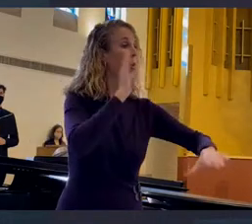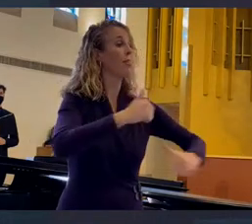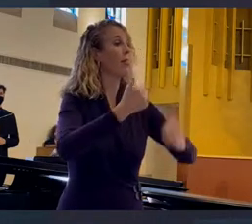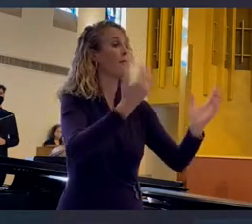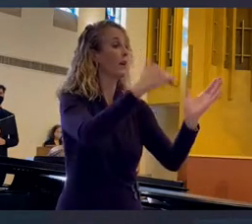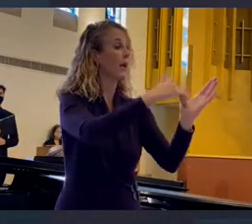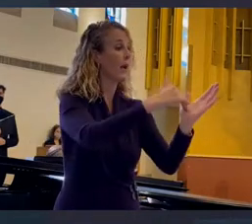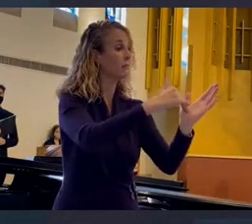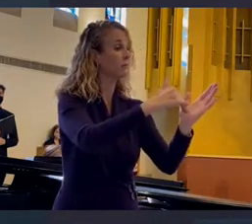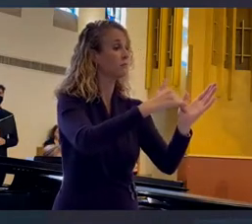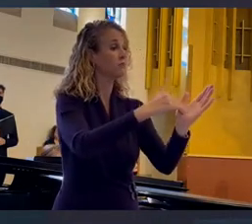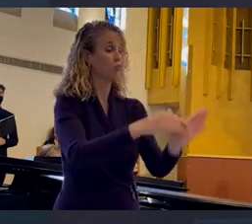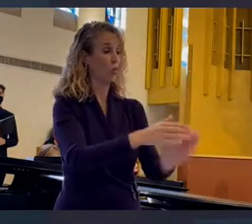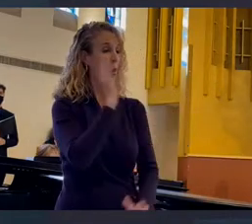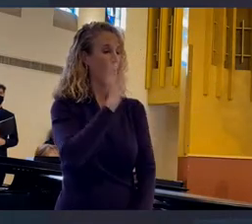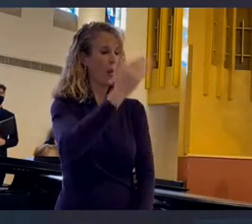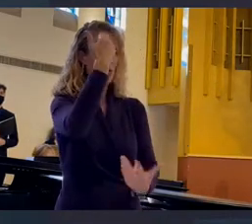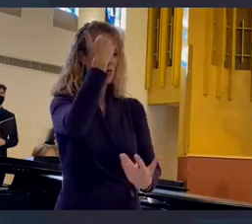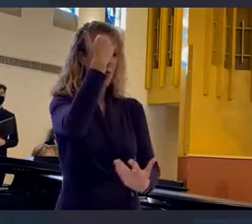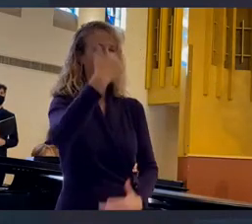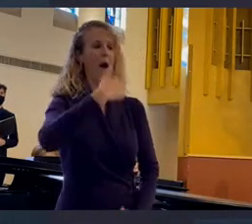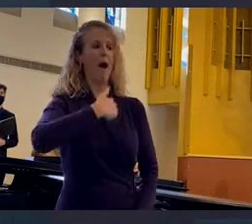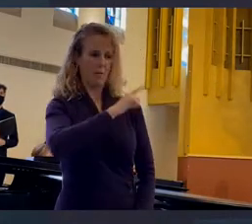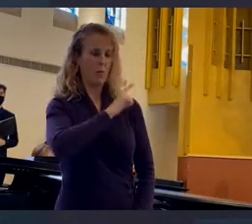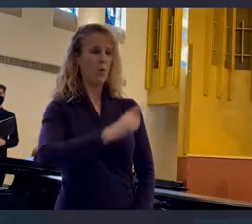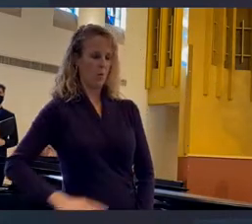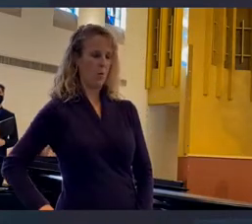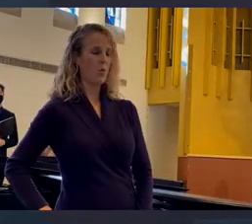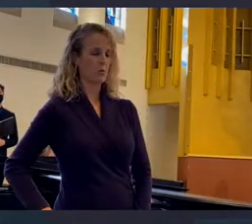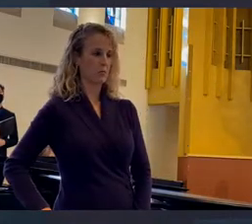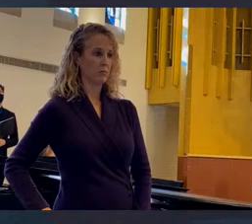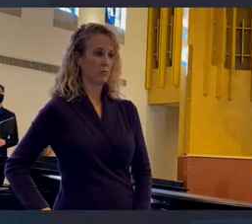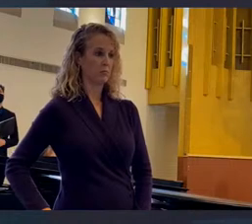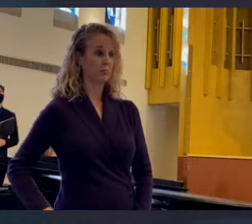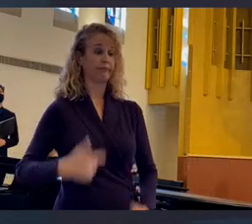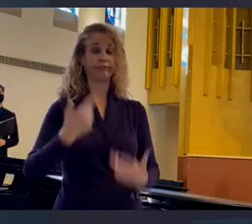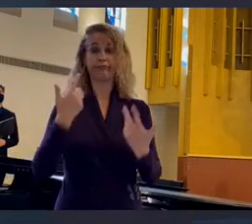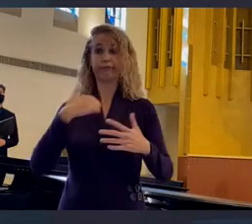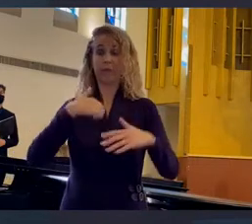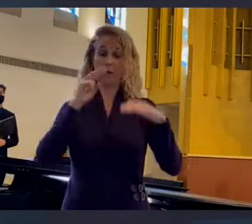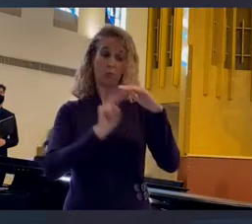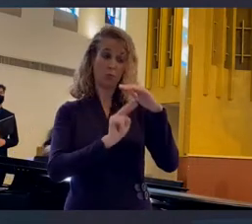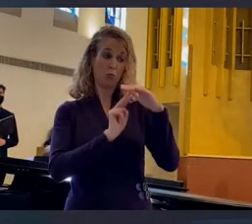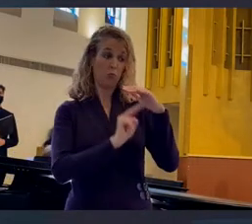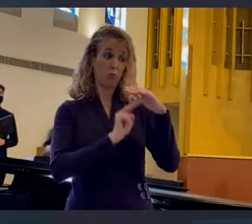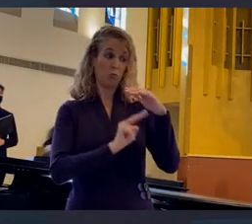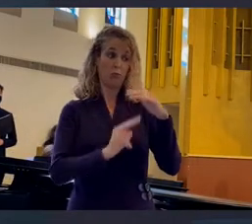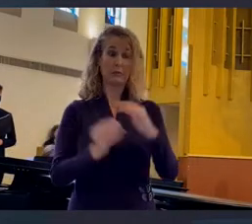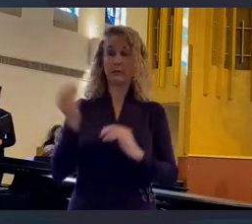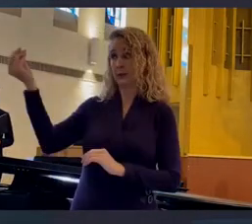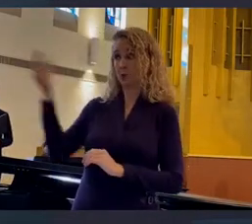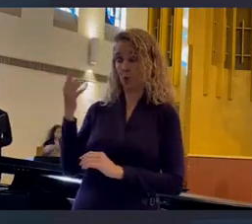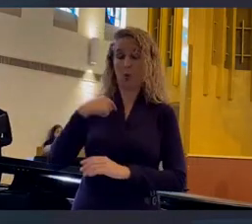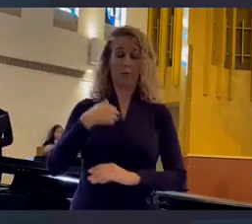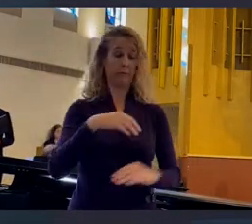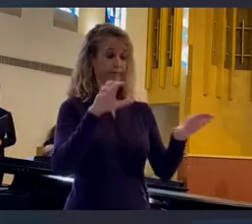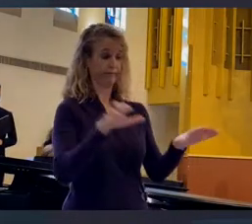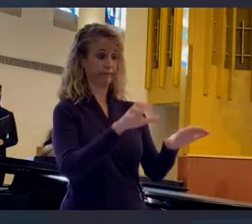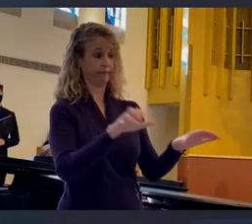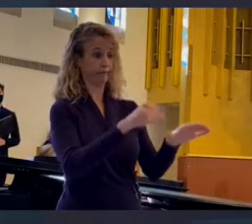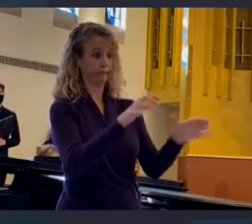again. And you shall know that I am the Lord. I prophesied as I had been